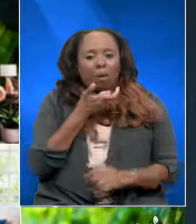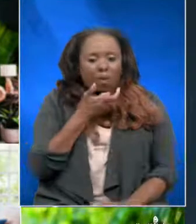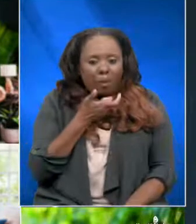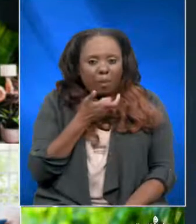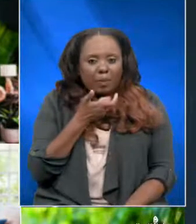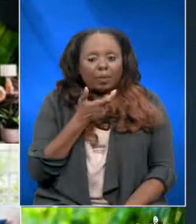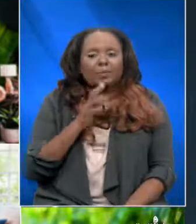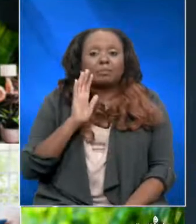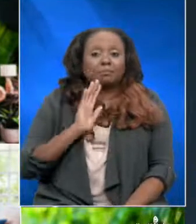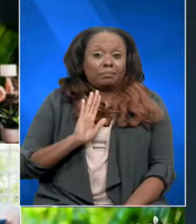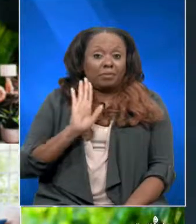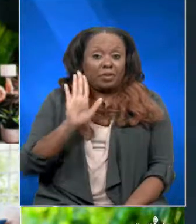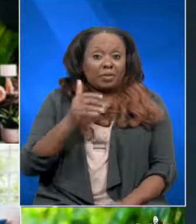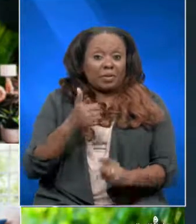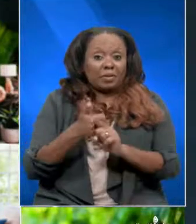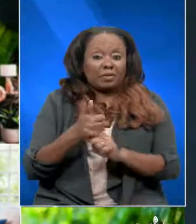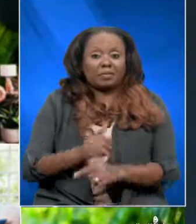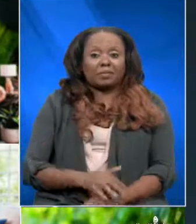your pleasure.